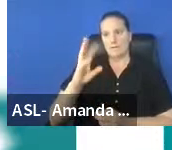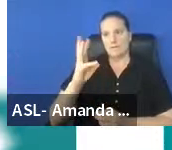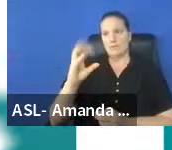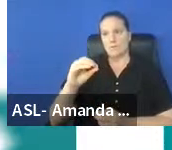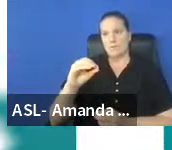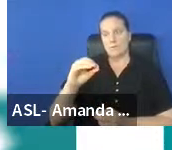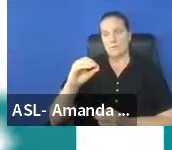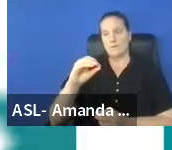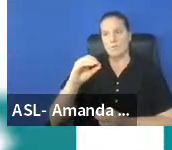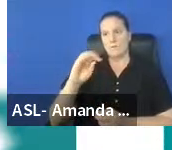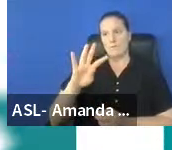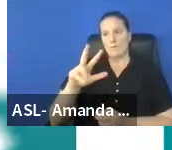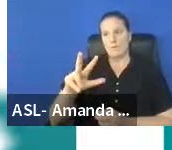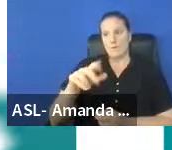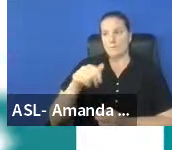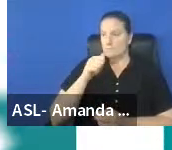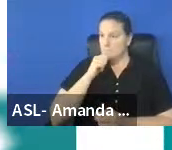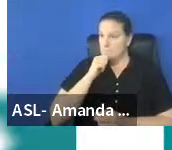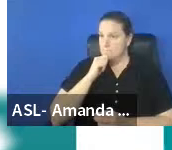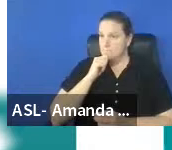993-5459-6043. Passcode